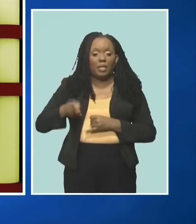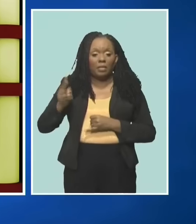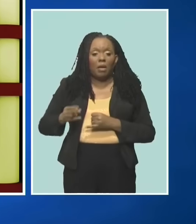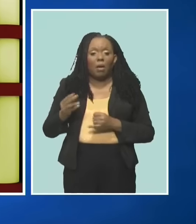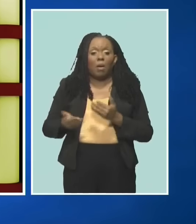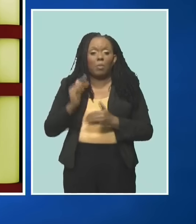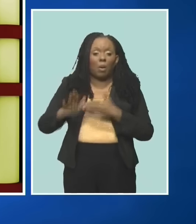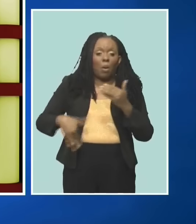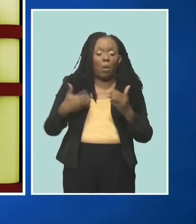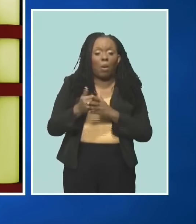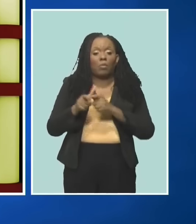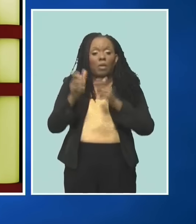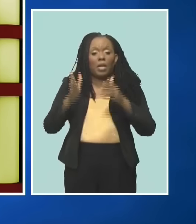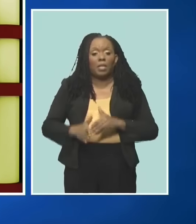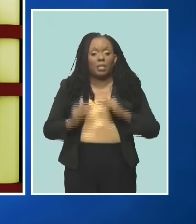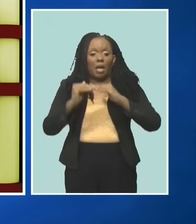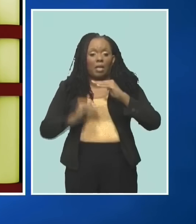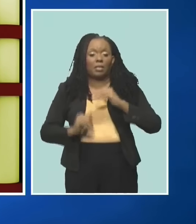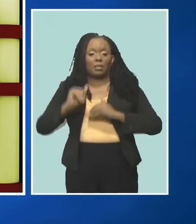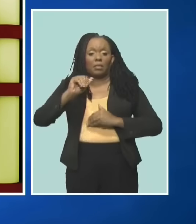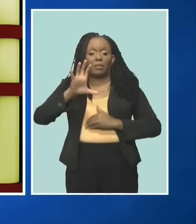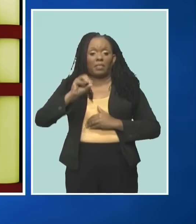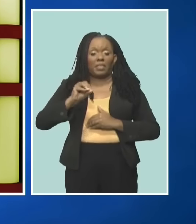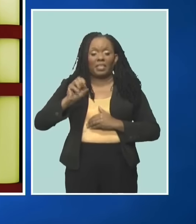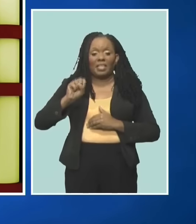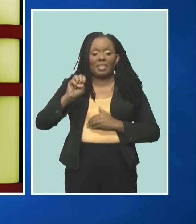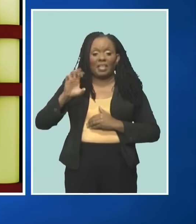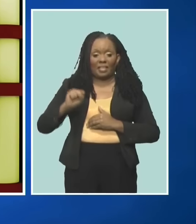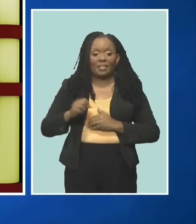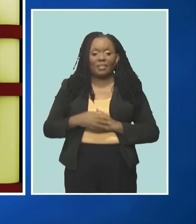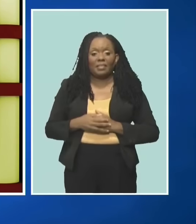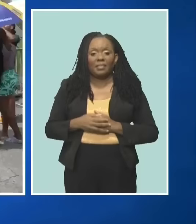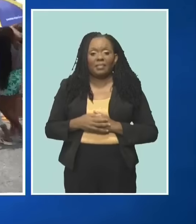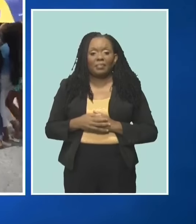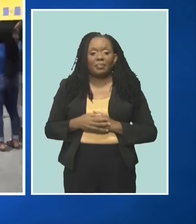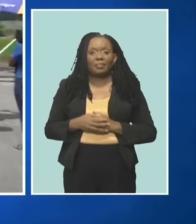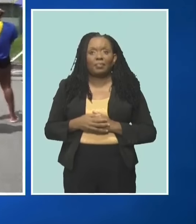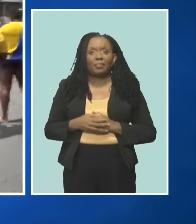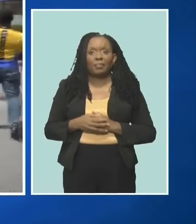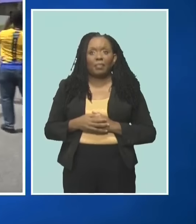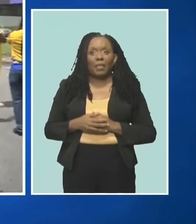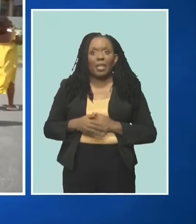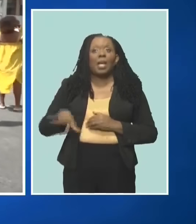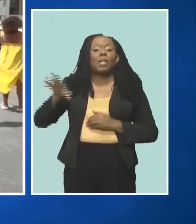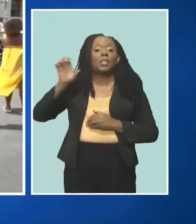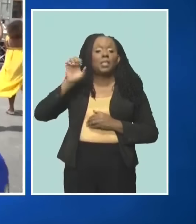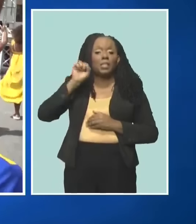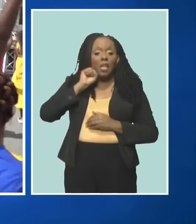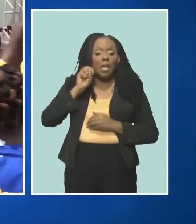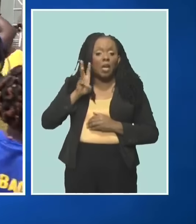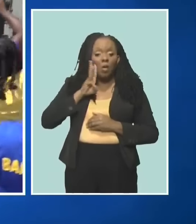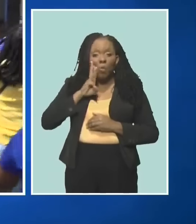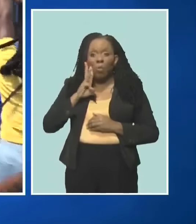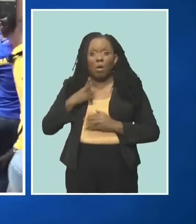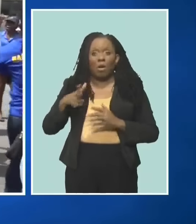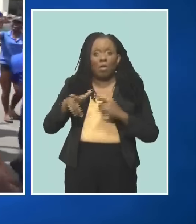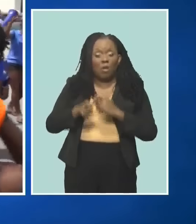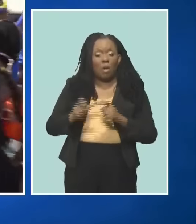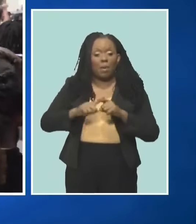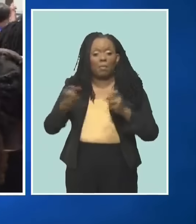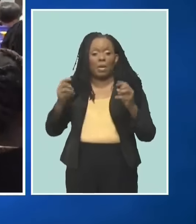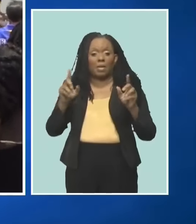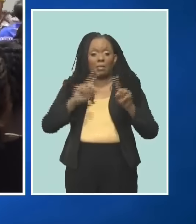all athletes running under 50 seconds. Now, Shade, ahead of the 2 p.m. start of the race, scores of Barbadians gathered